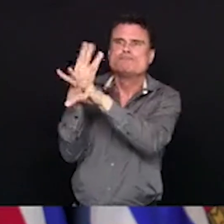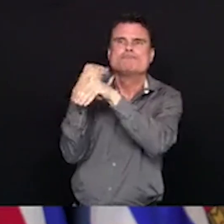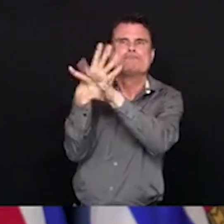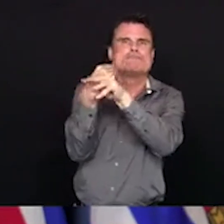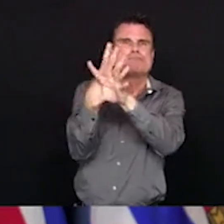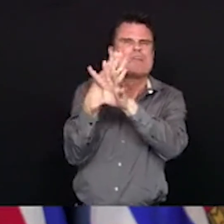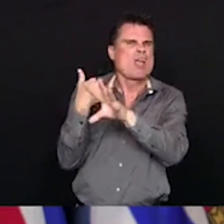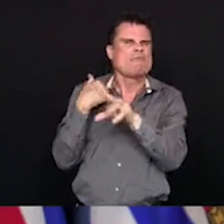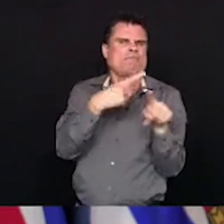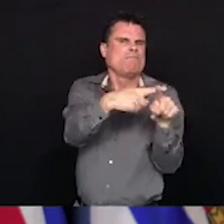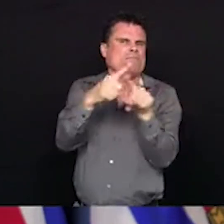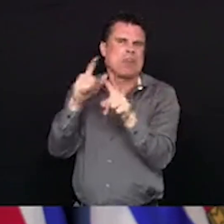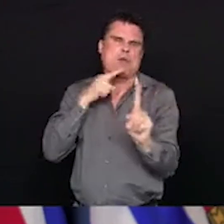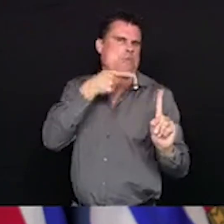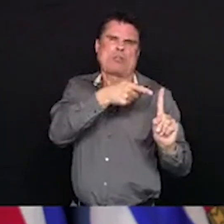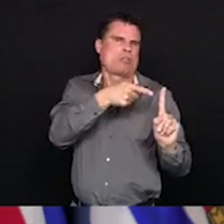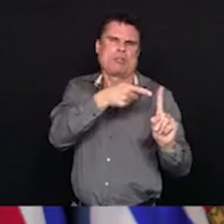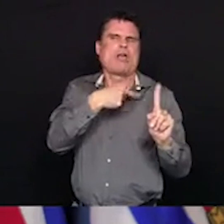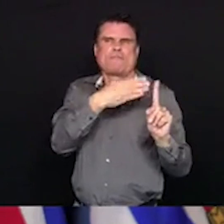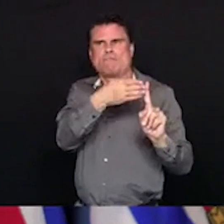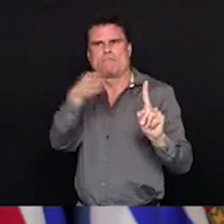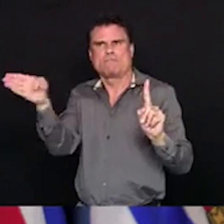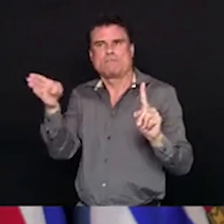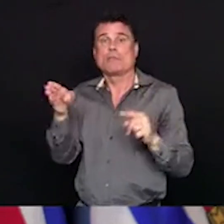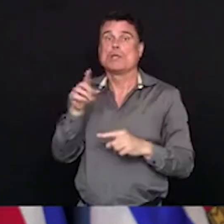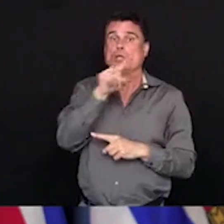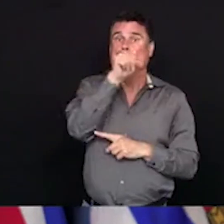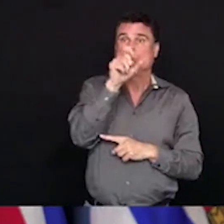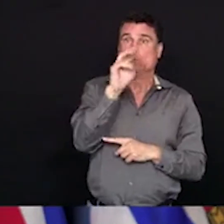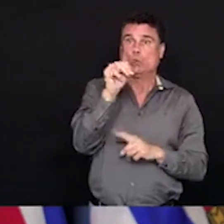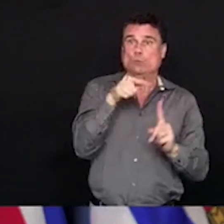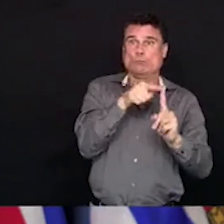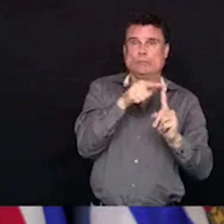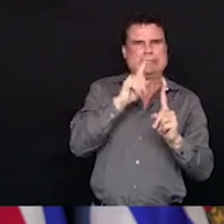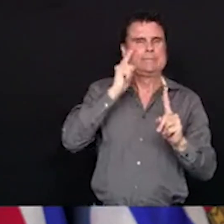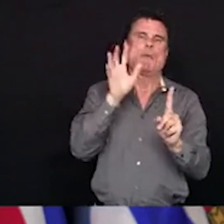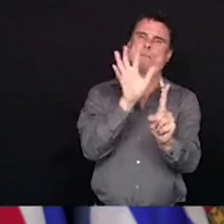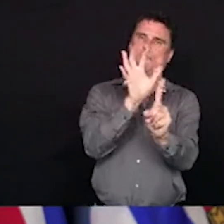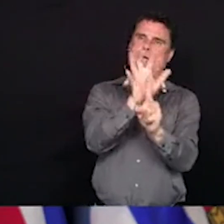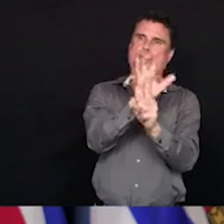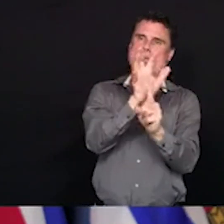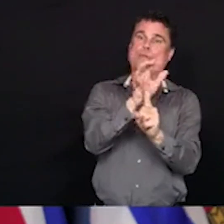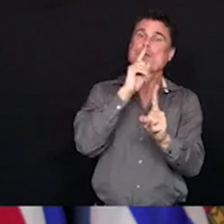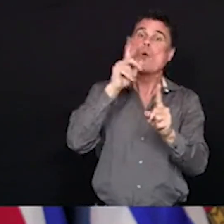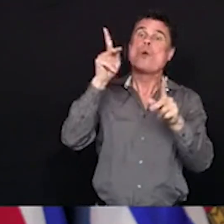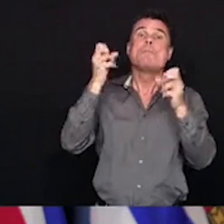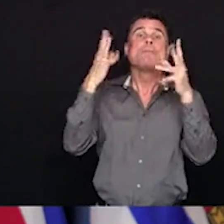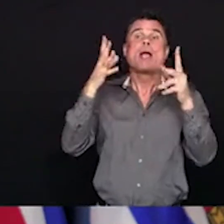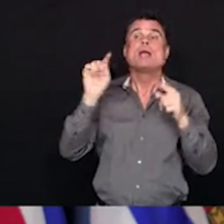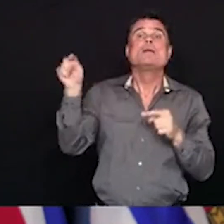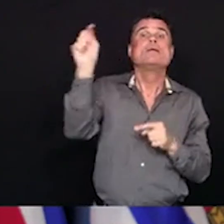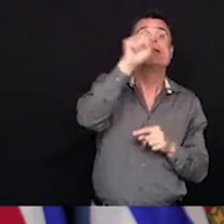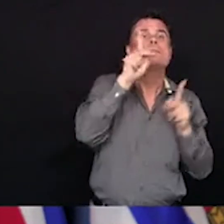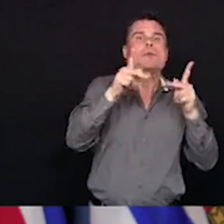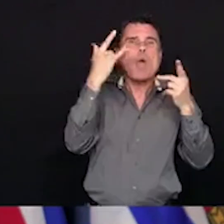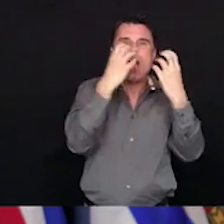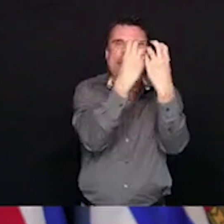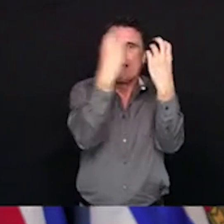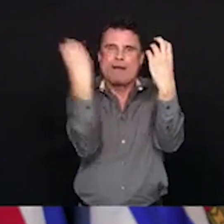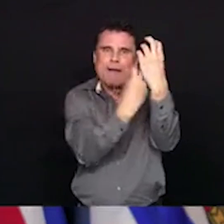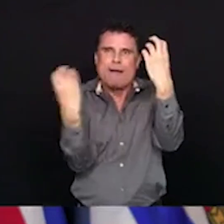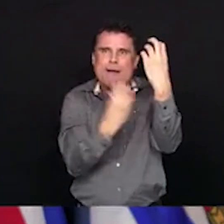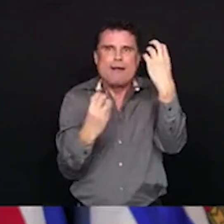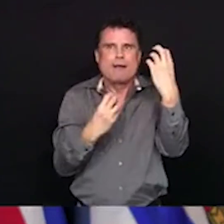idea of primary care medicine, which is to have private exchange and provide private advice. But I